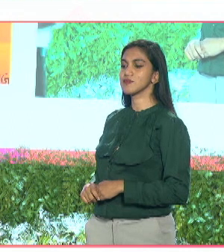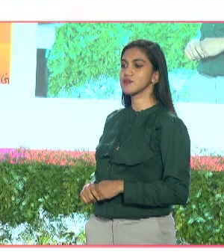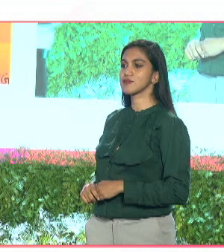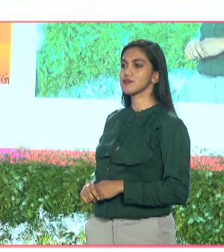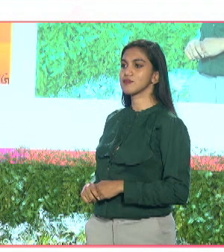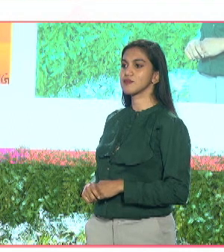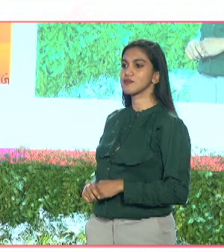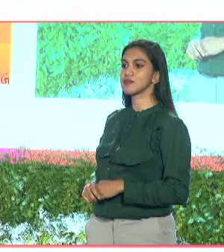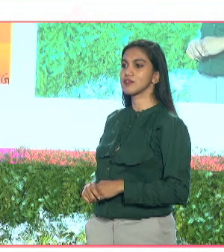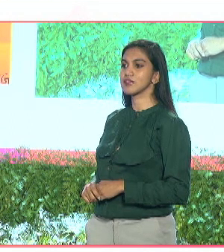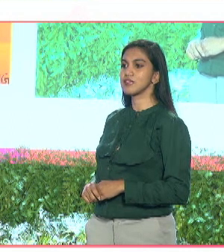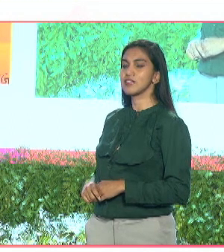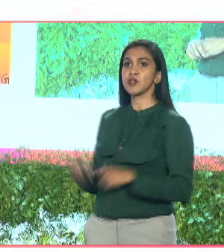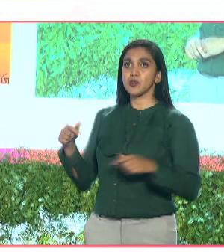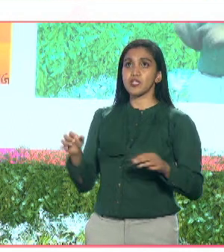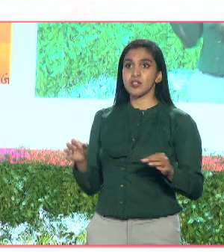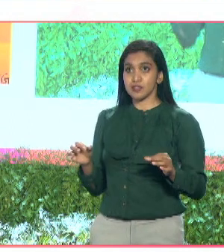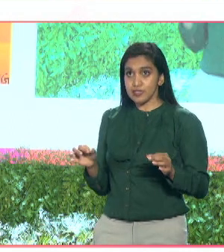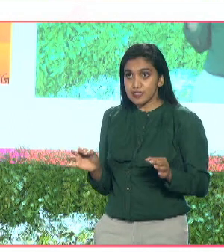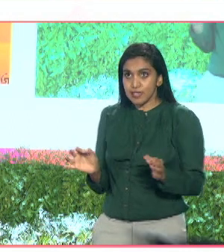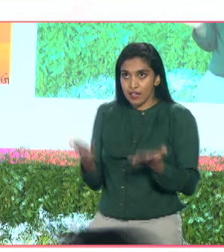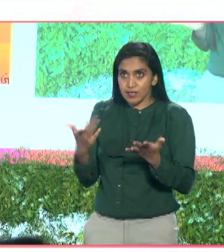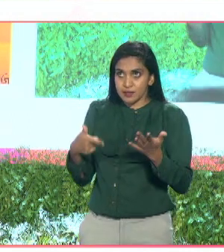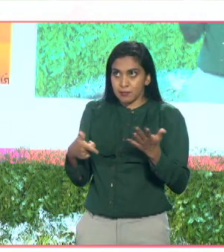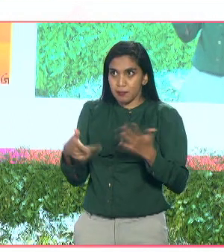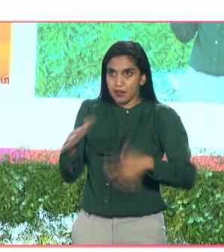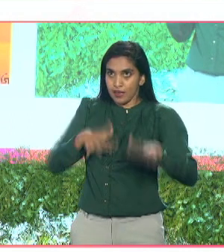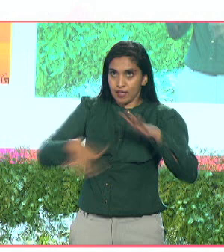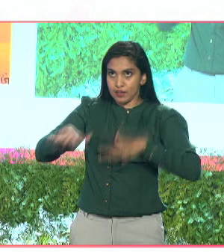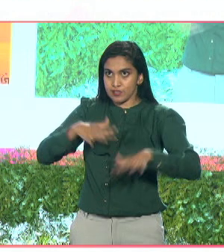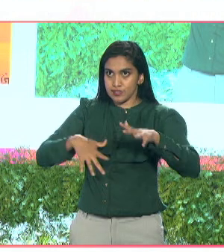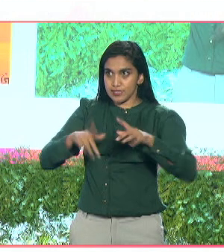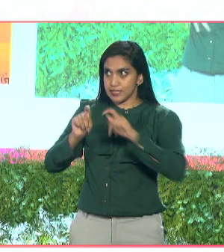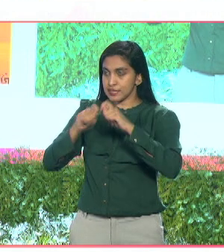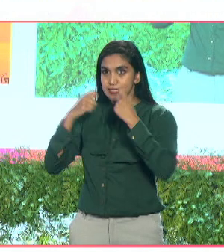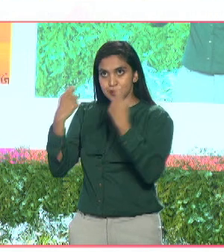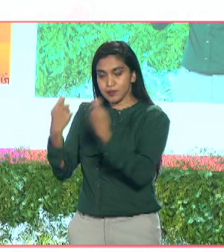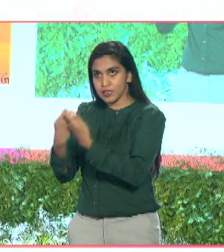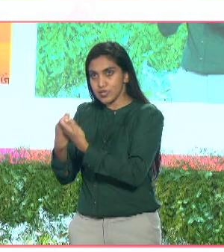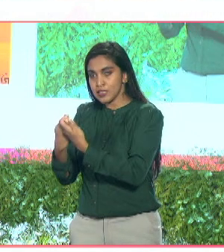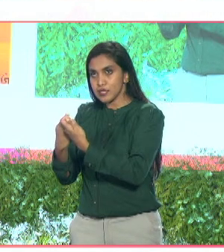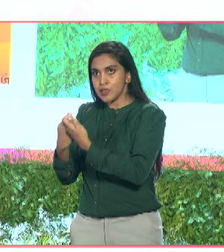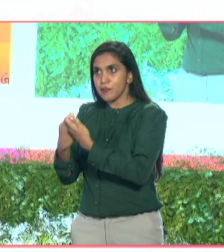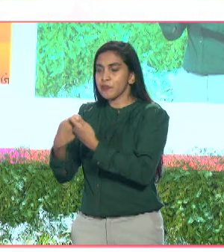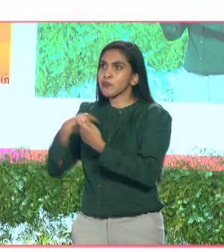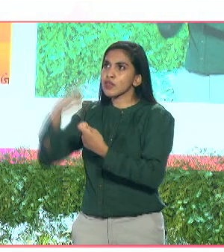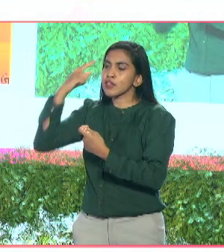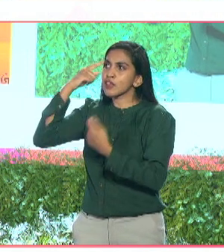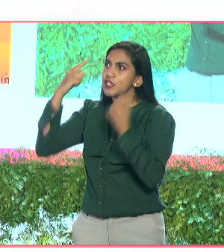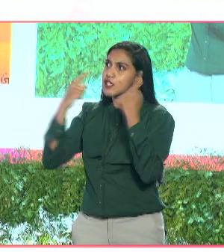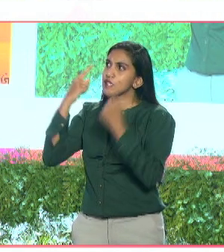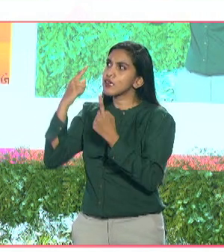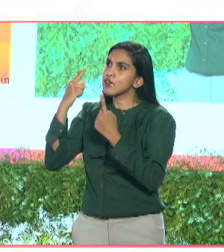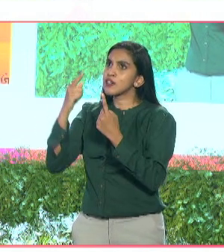So when we started this, the company and our team, we thought of assisting people like